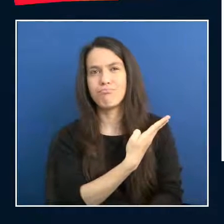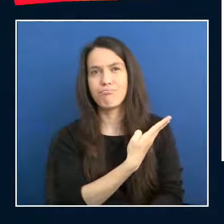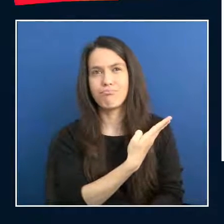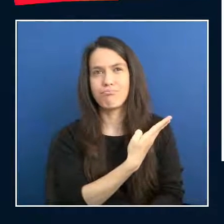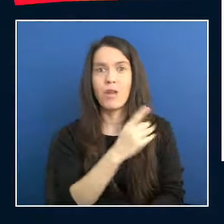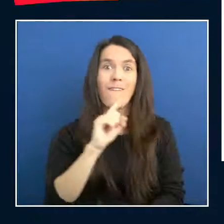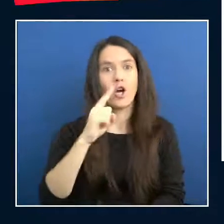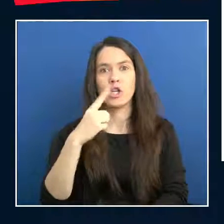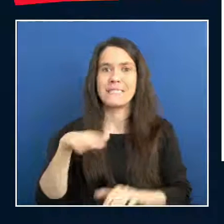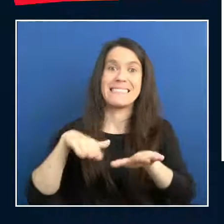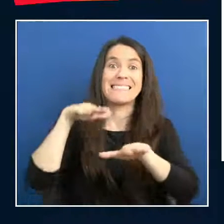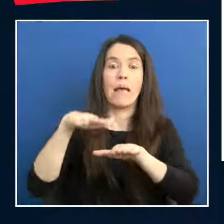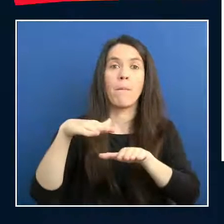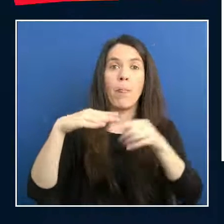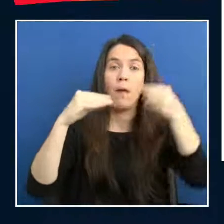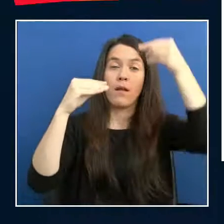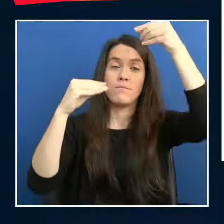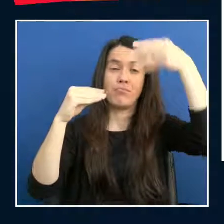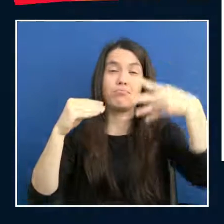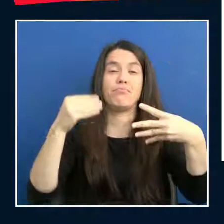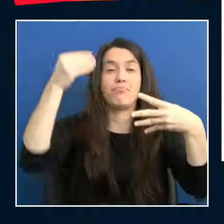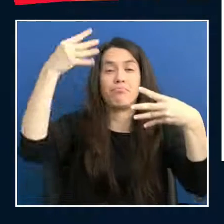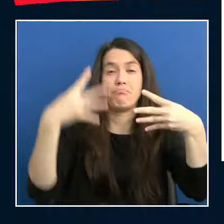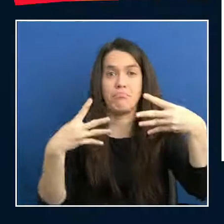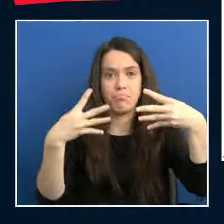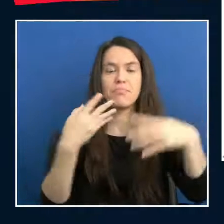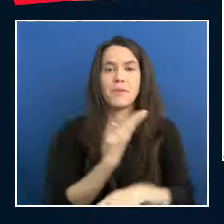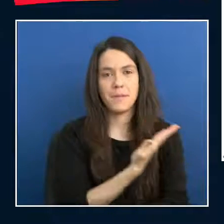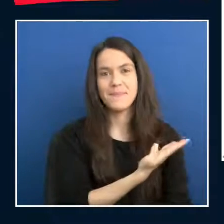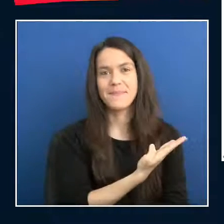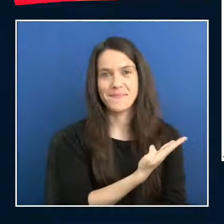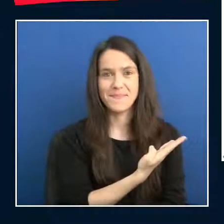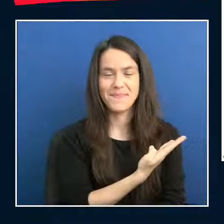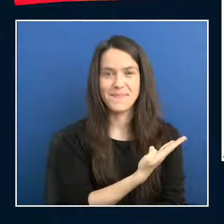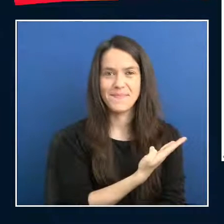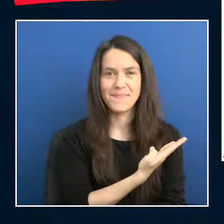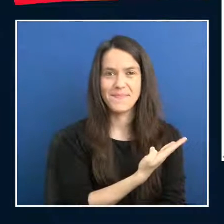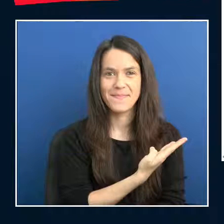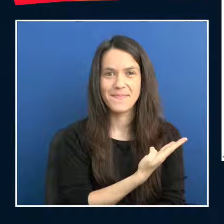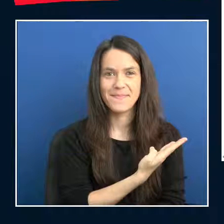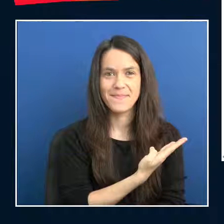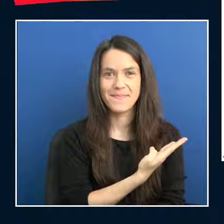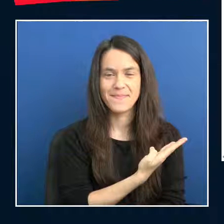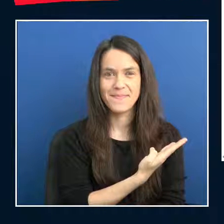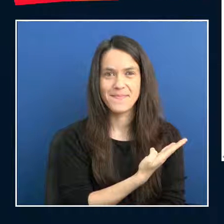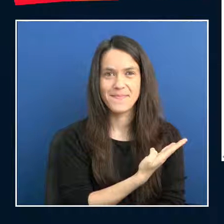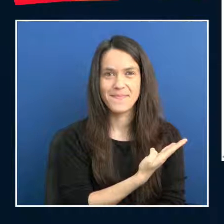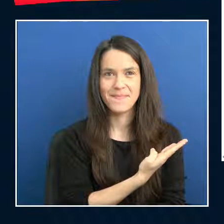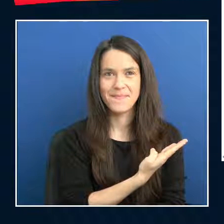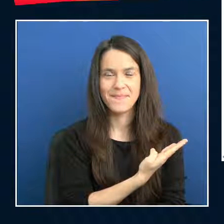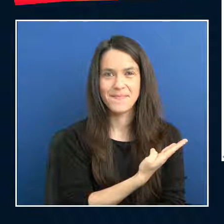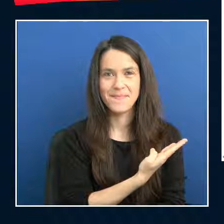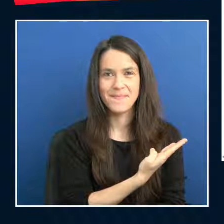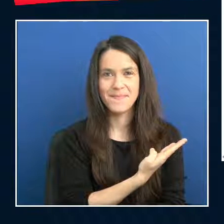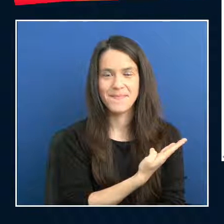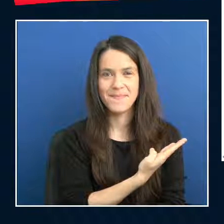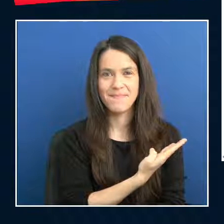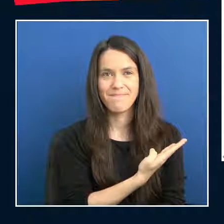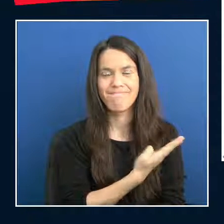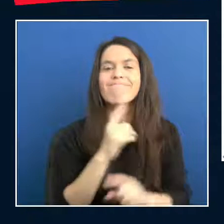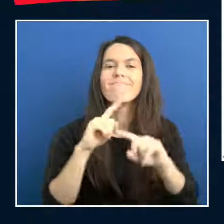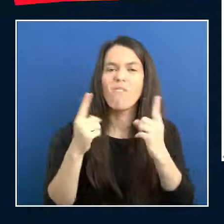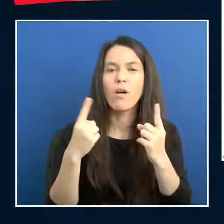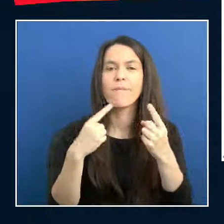for this process isolation we needed here. Then we had several tryings, so to say, and also important steps for